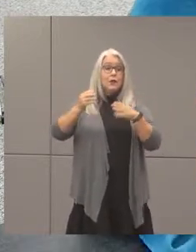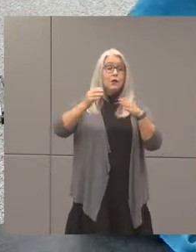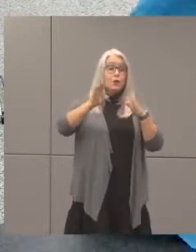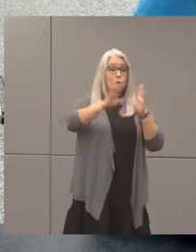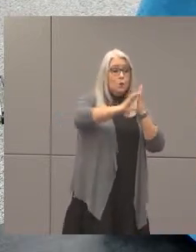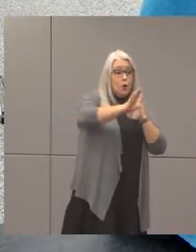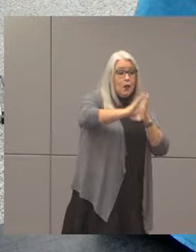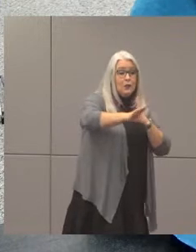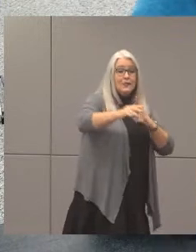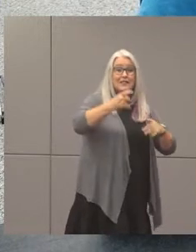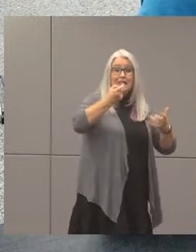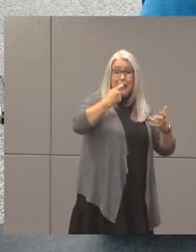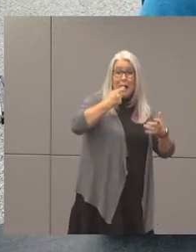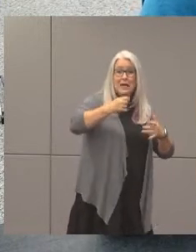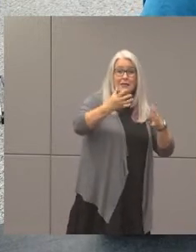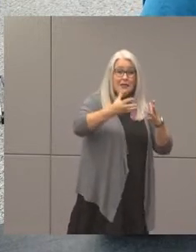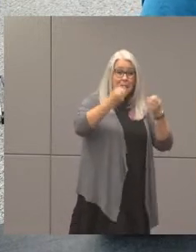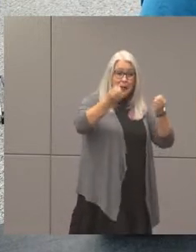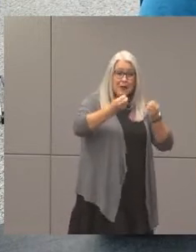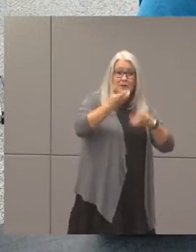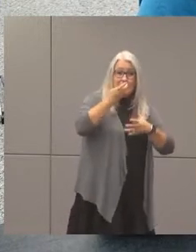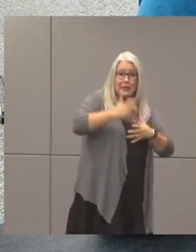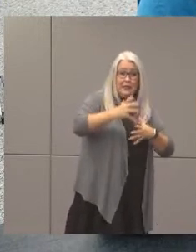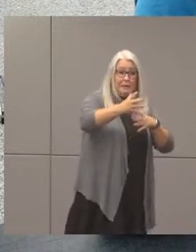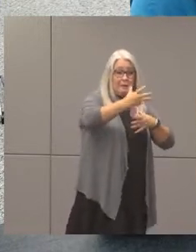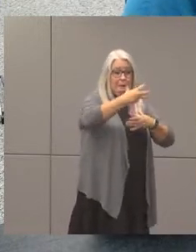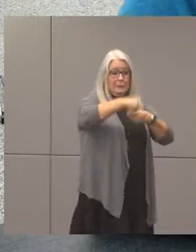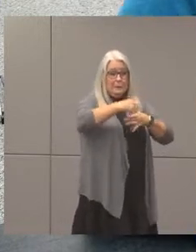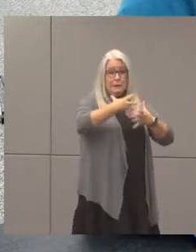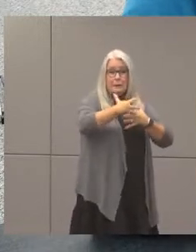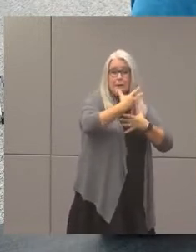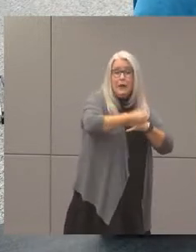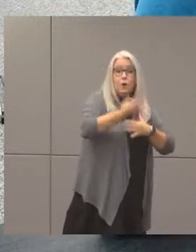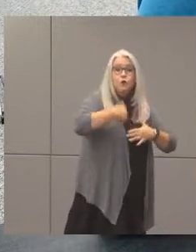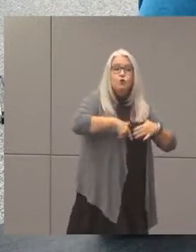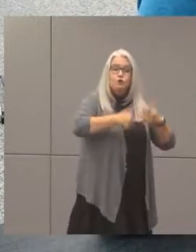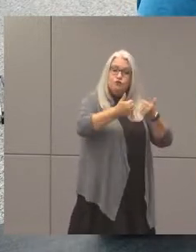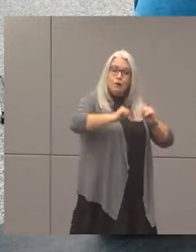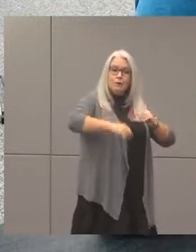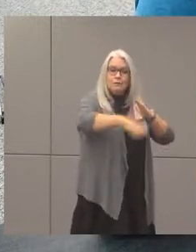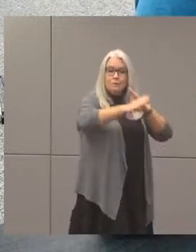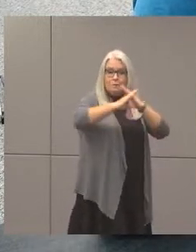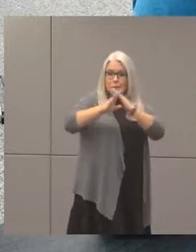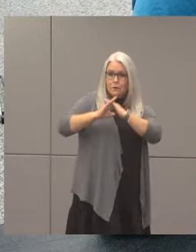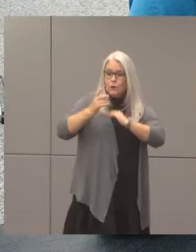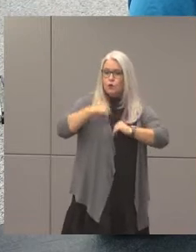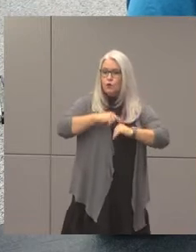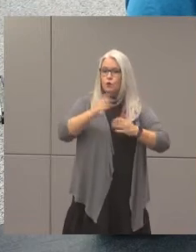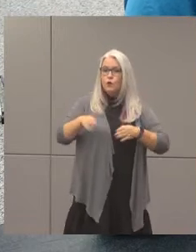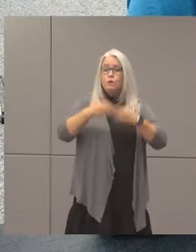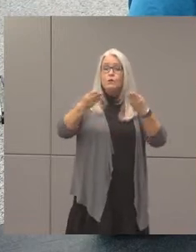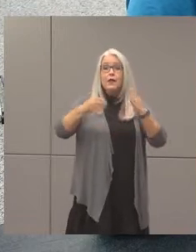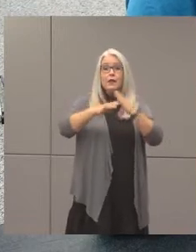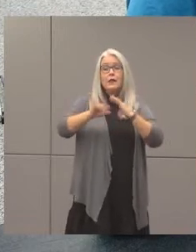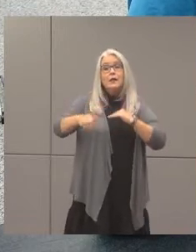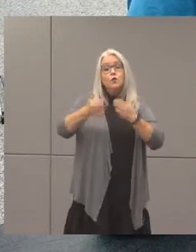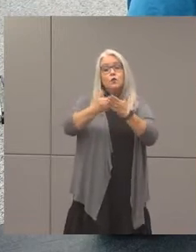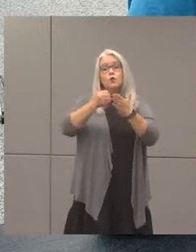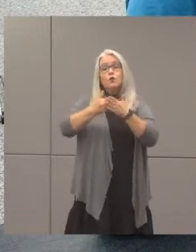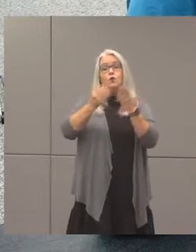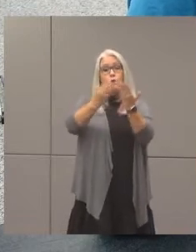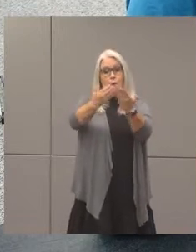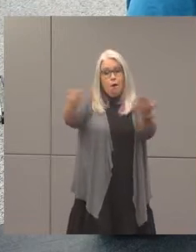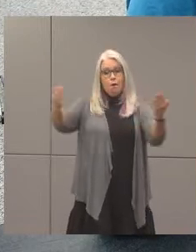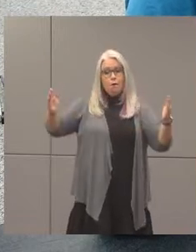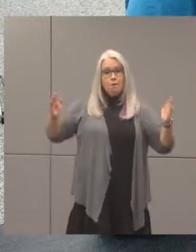lot of heat loss or heat gain, and we're able to mitigate that and make it better by providing that new wall and windows and heating system.